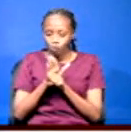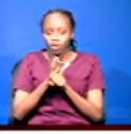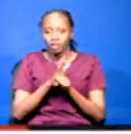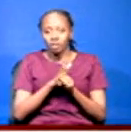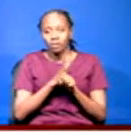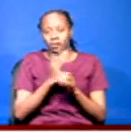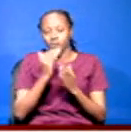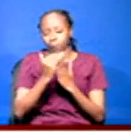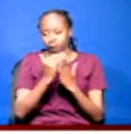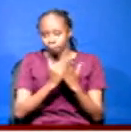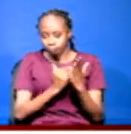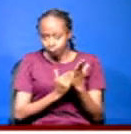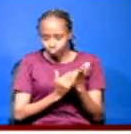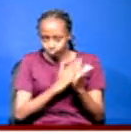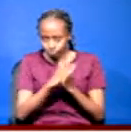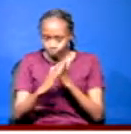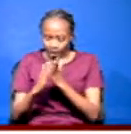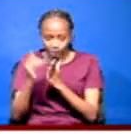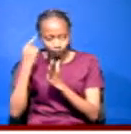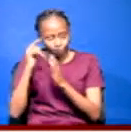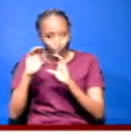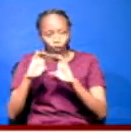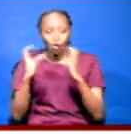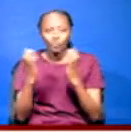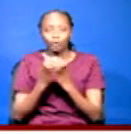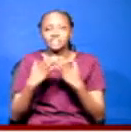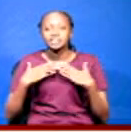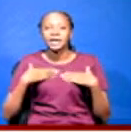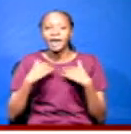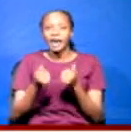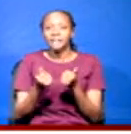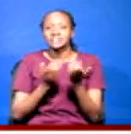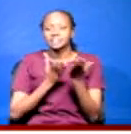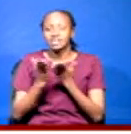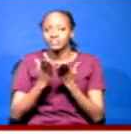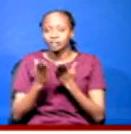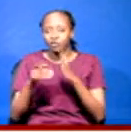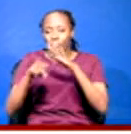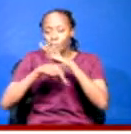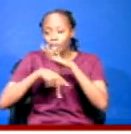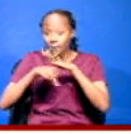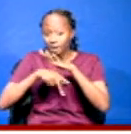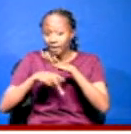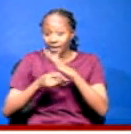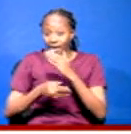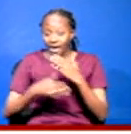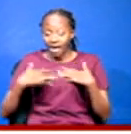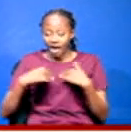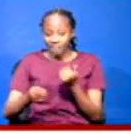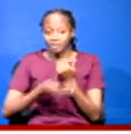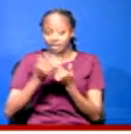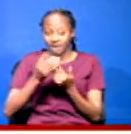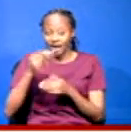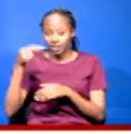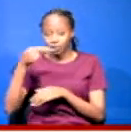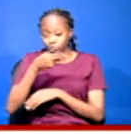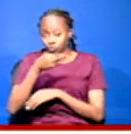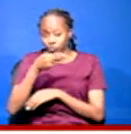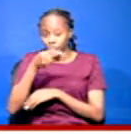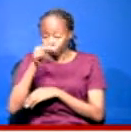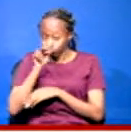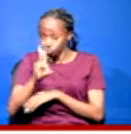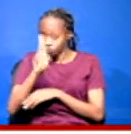community health services as a platform for primary health care and UHC by ensuring that community health